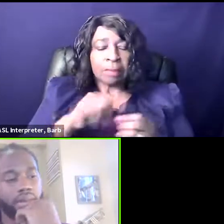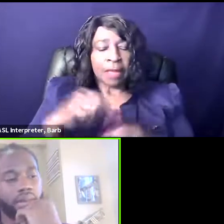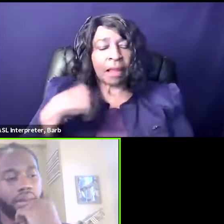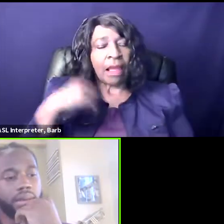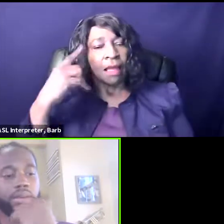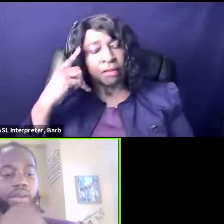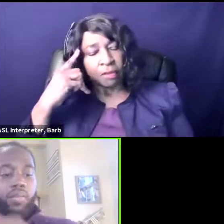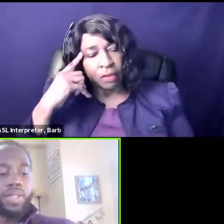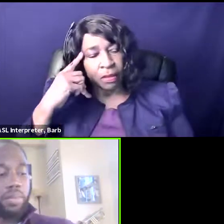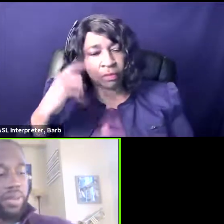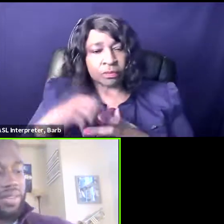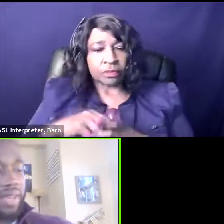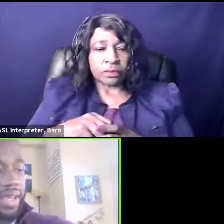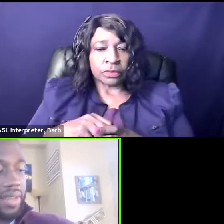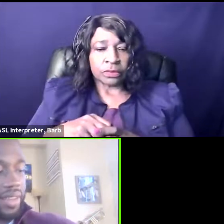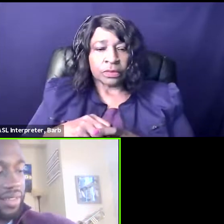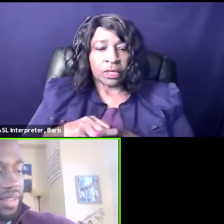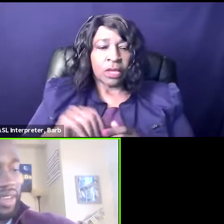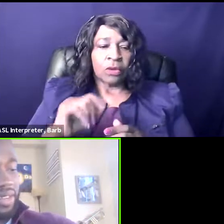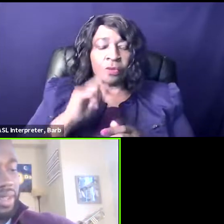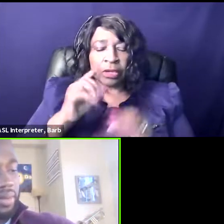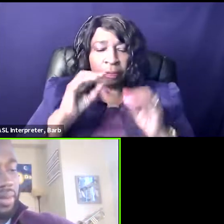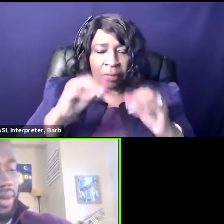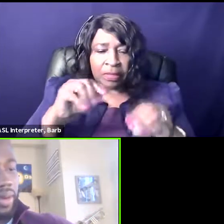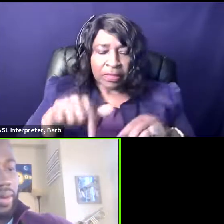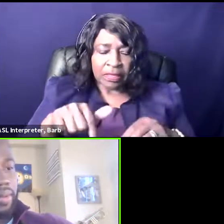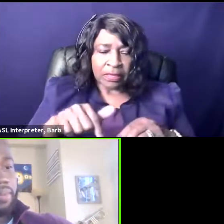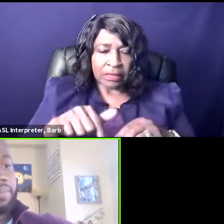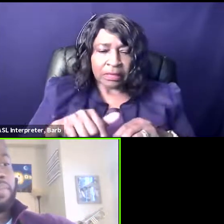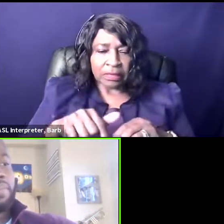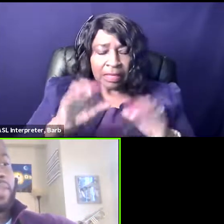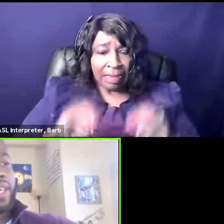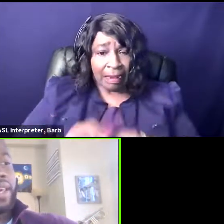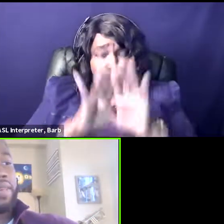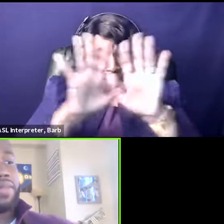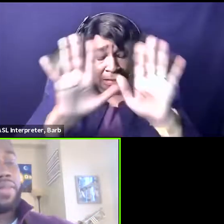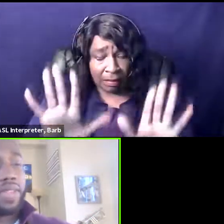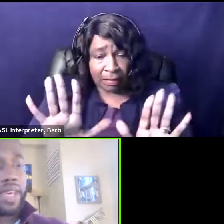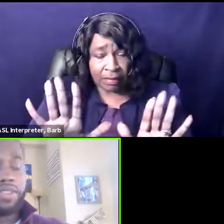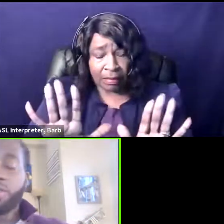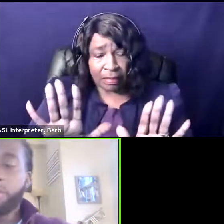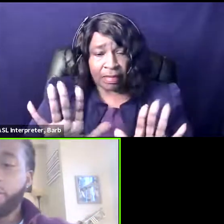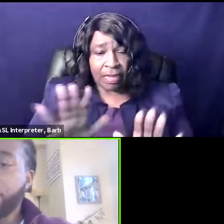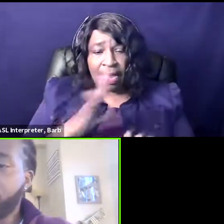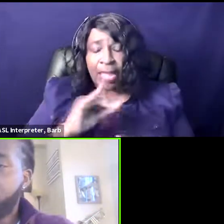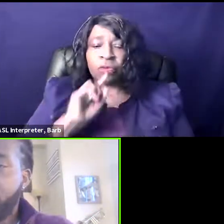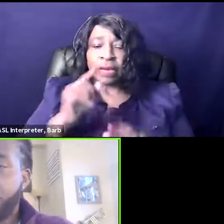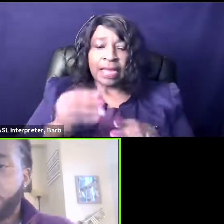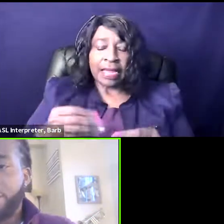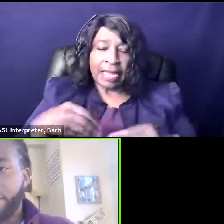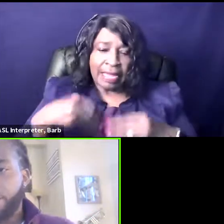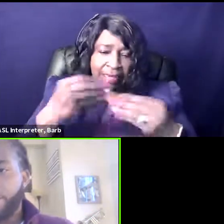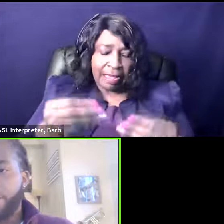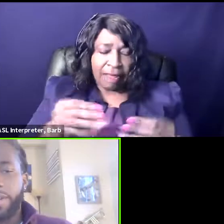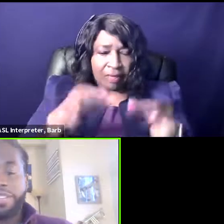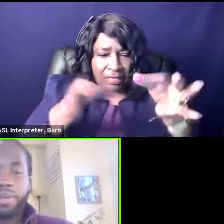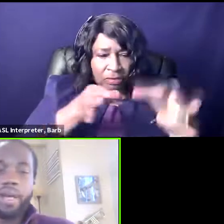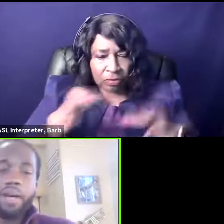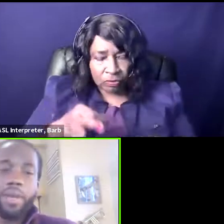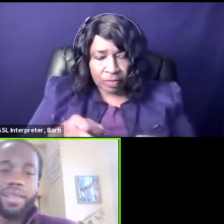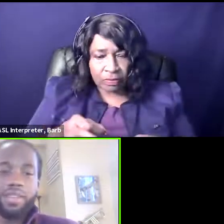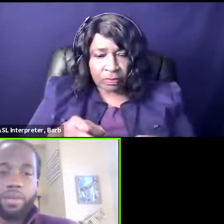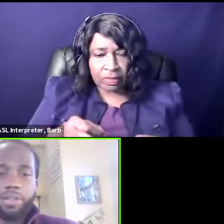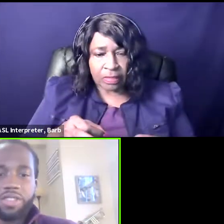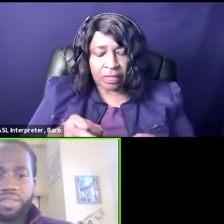was, that really put this into context and actually gave description, right, to these tangible effects, right, of our